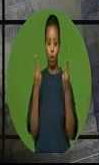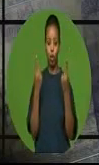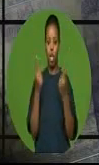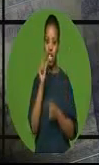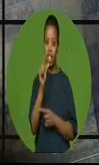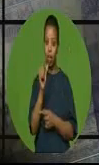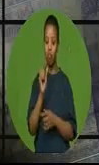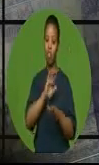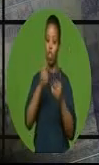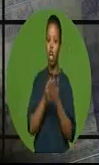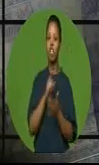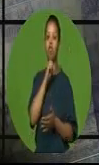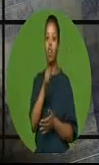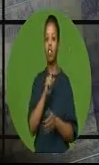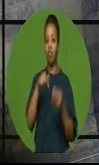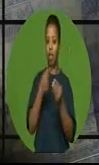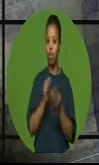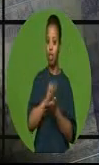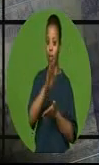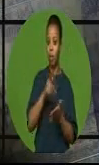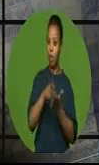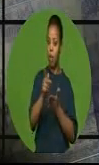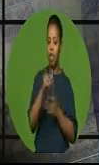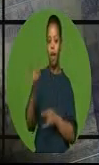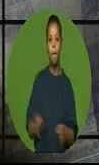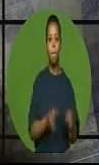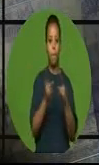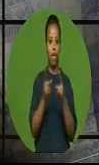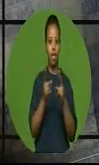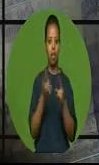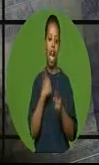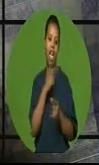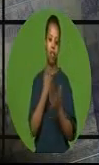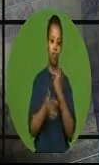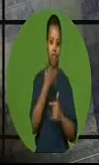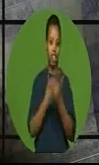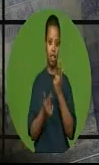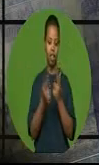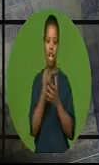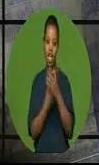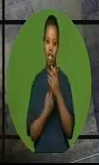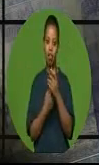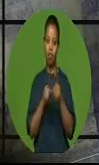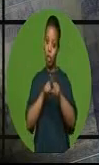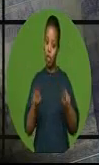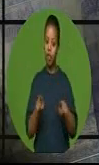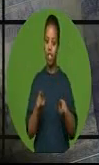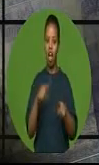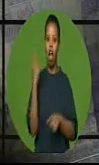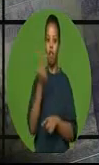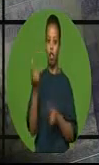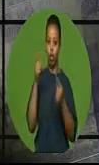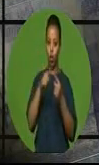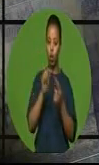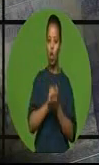some general facts about consignment payment method, let's discuss specific advantages